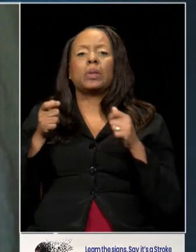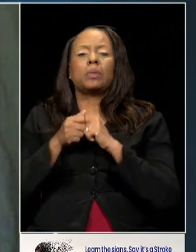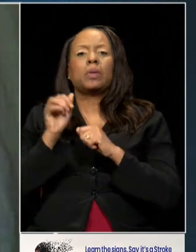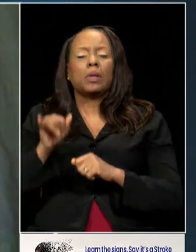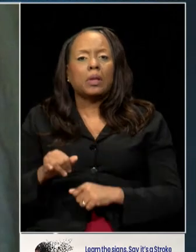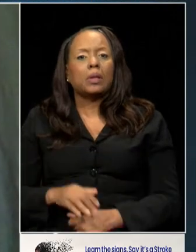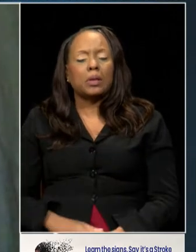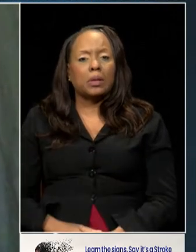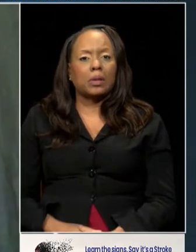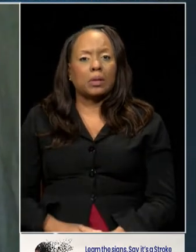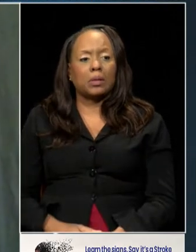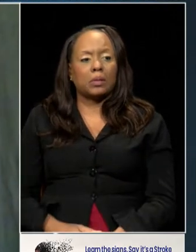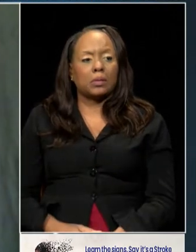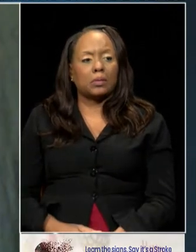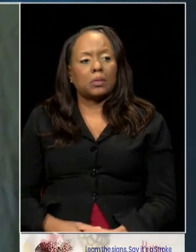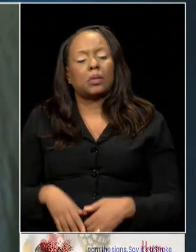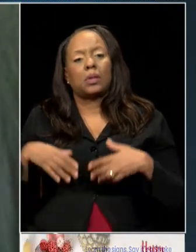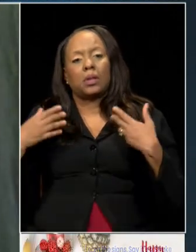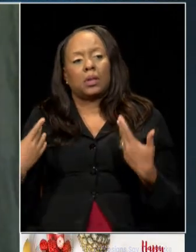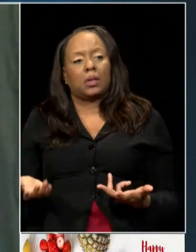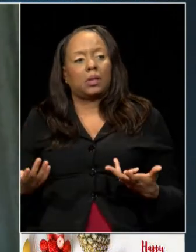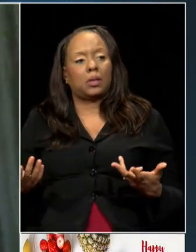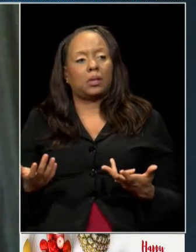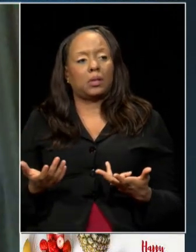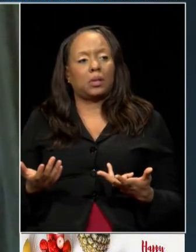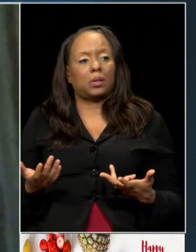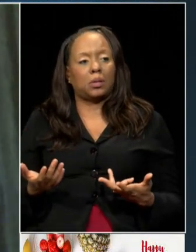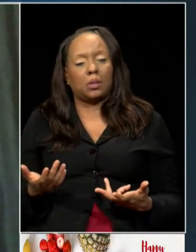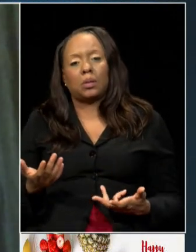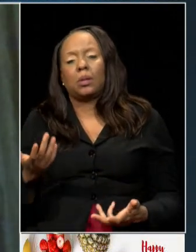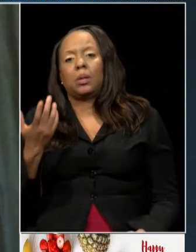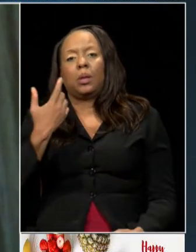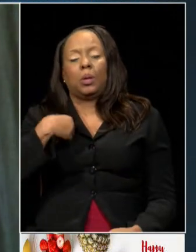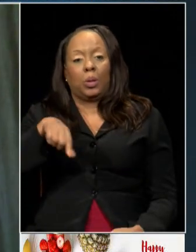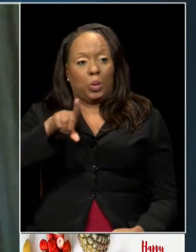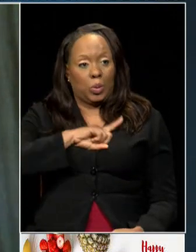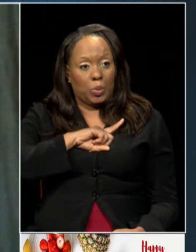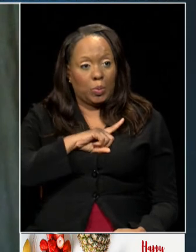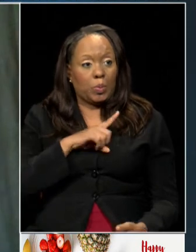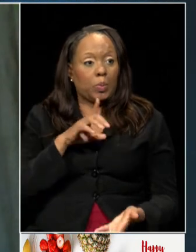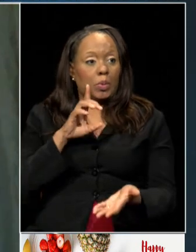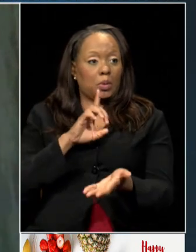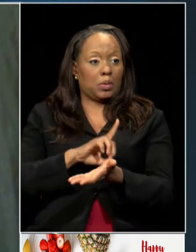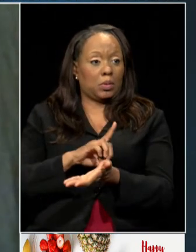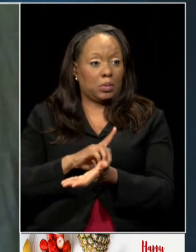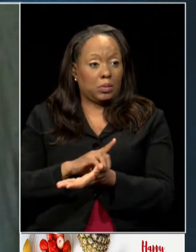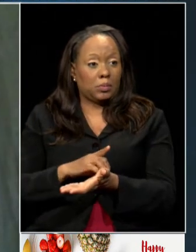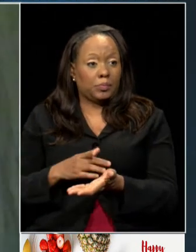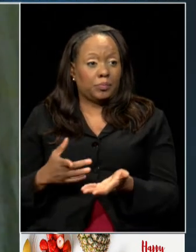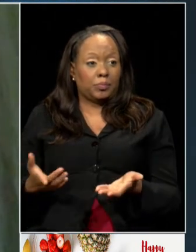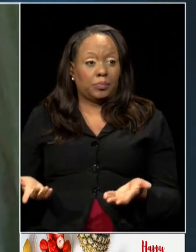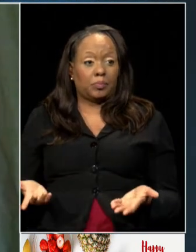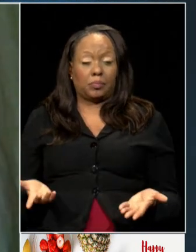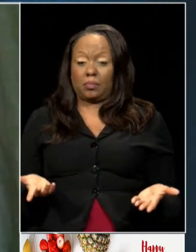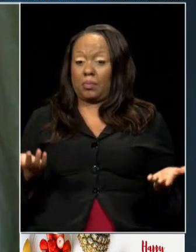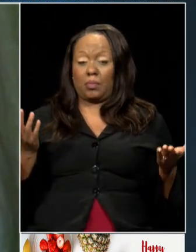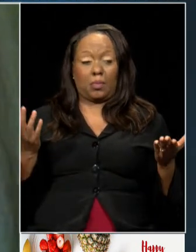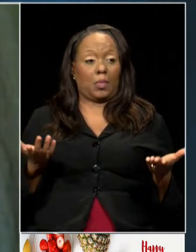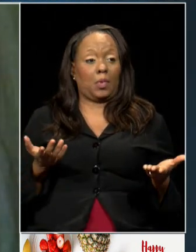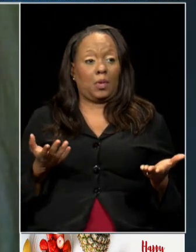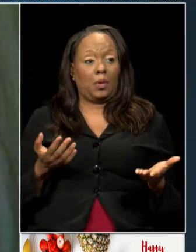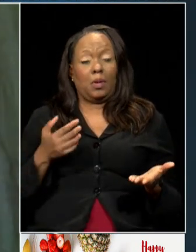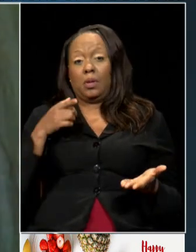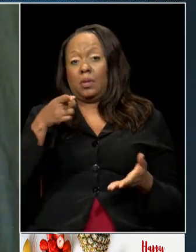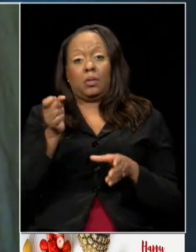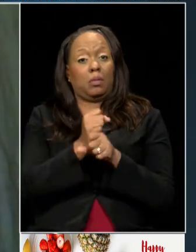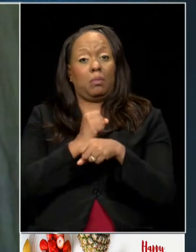enough. Unfortunately, as medical practitioners, we do encourage people to have, you know, to make the